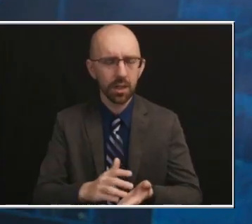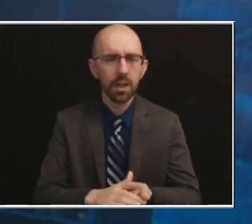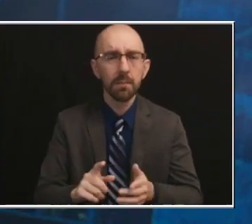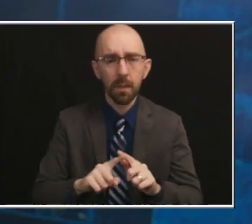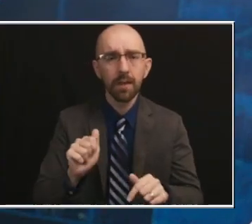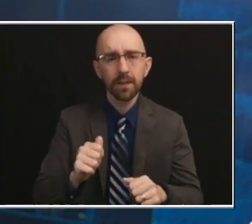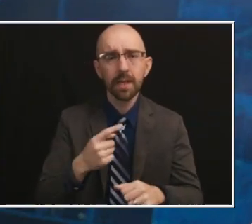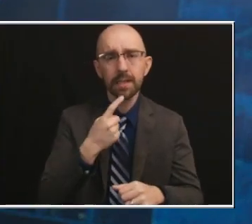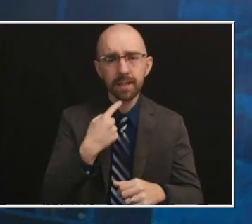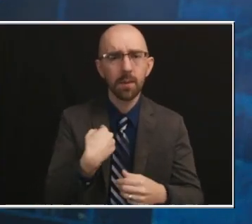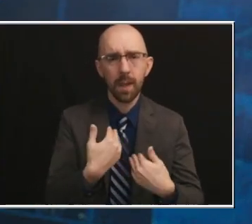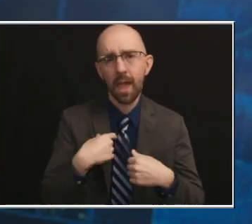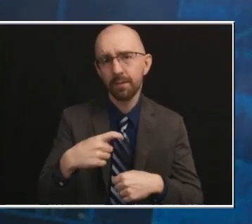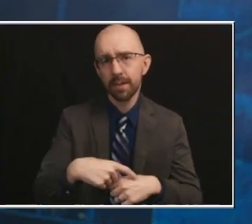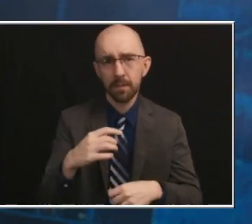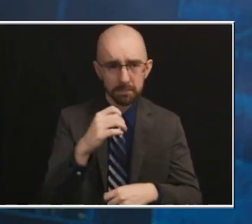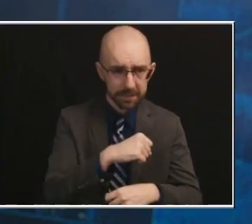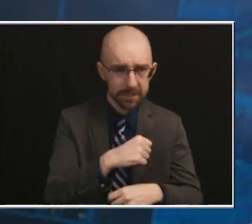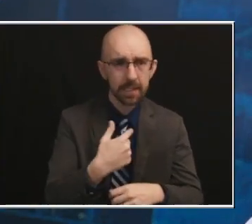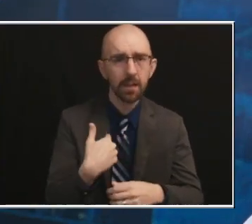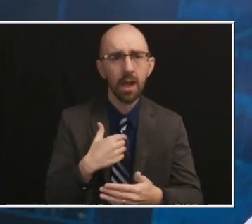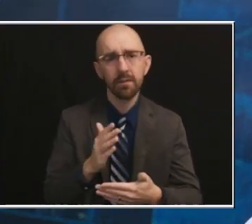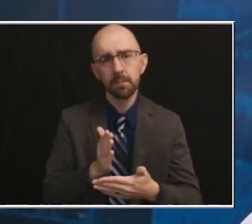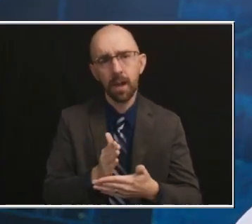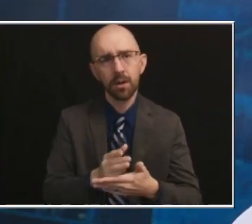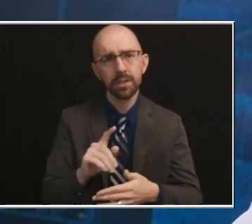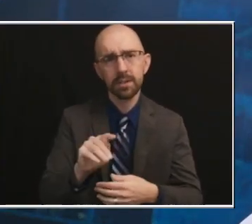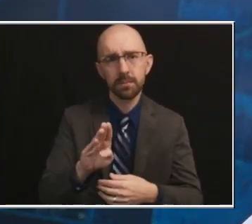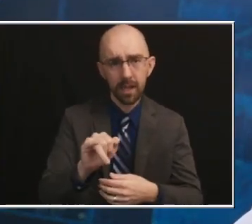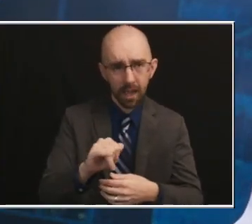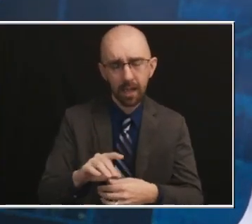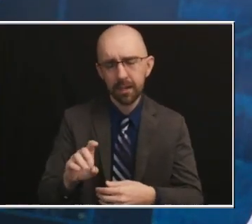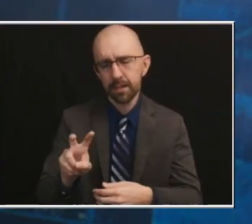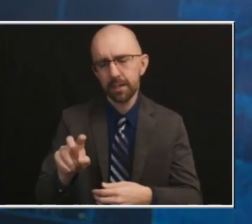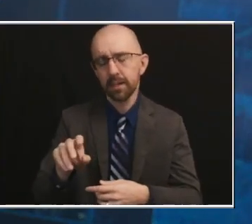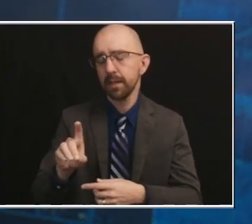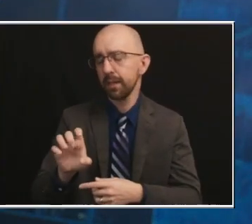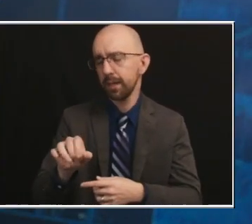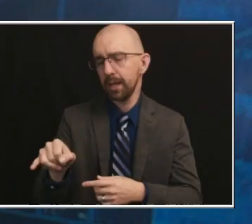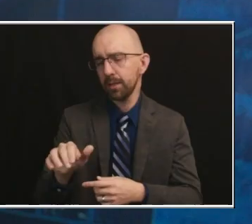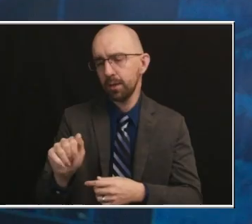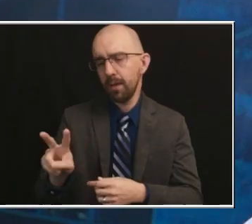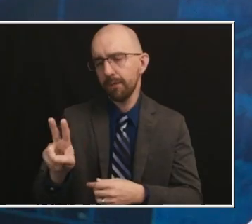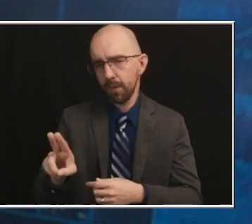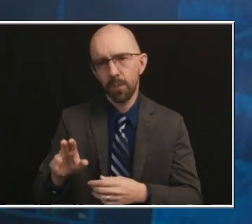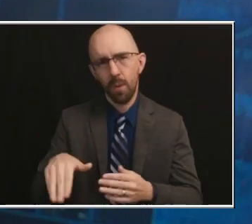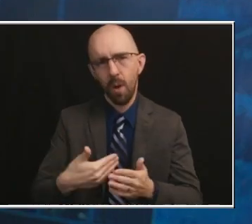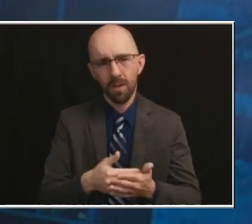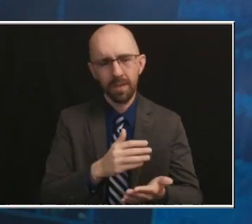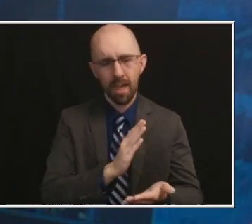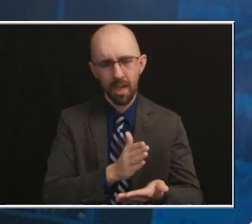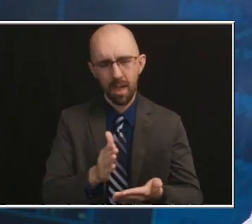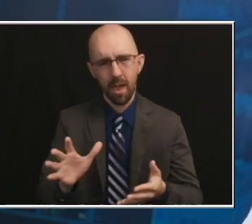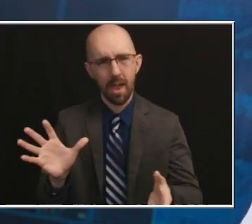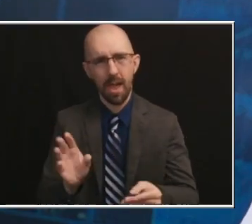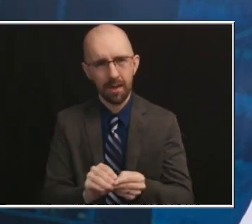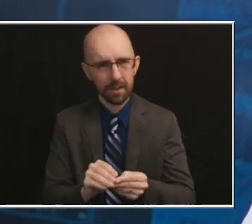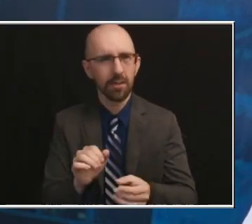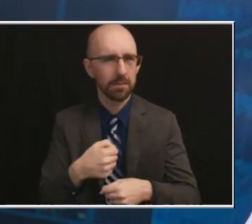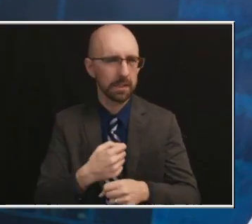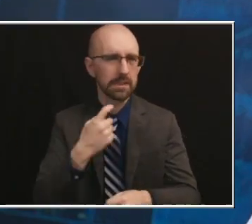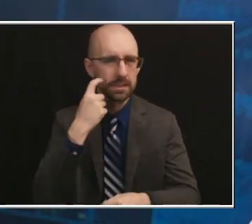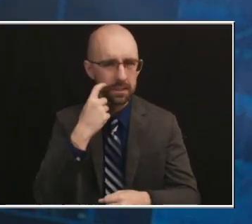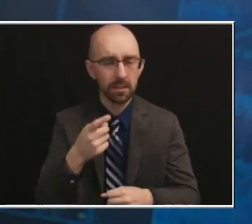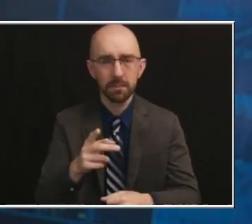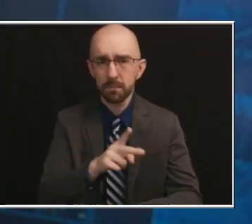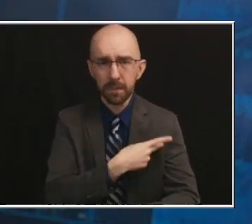missing time, well, we have a moderate traumatic brain injury, well, we have deja vu, then you start putting that together. But you have to ask the questions, and patients don't know to tell us these